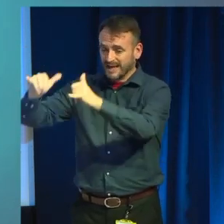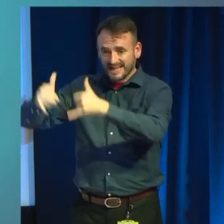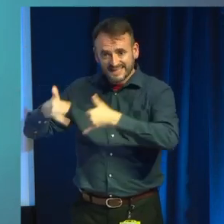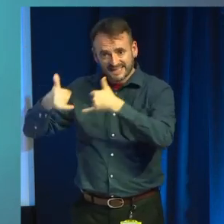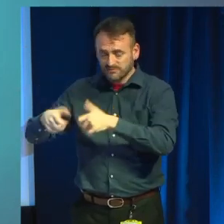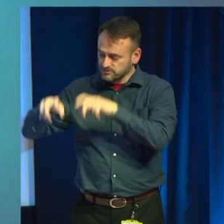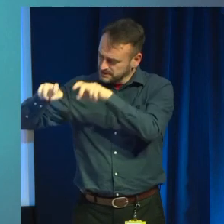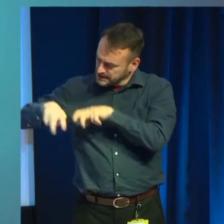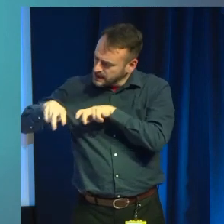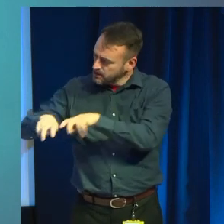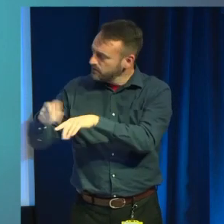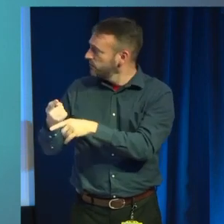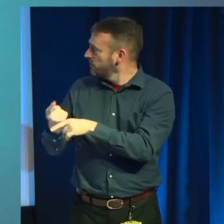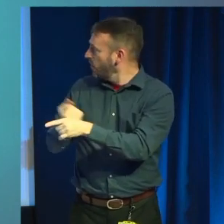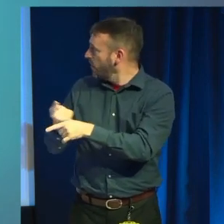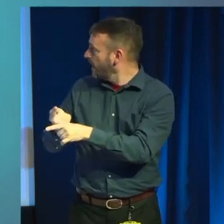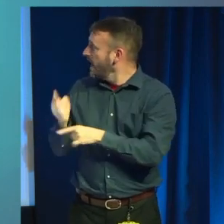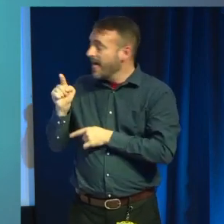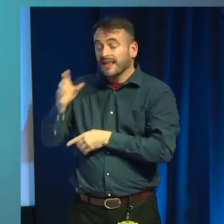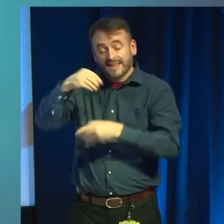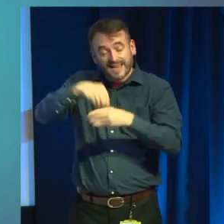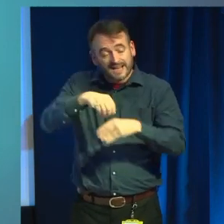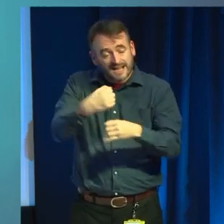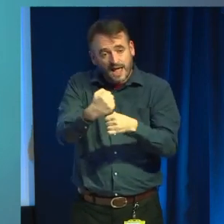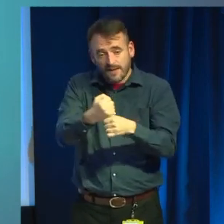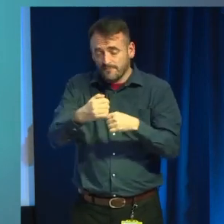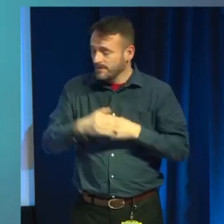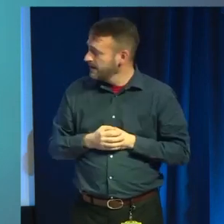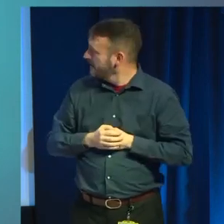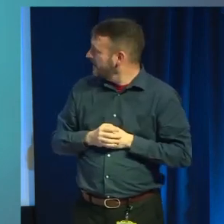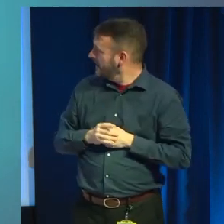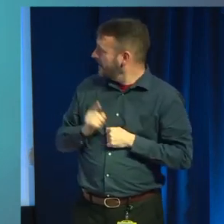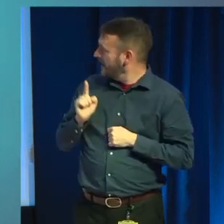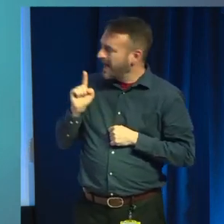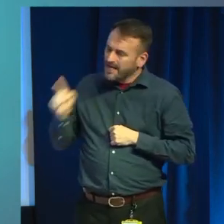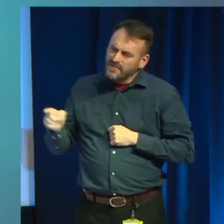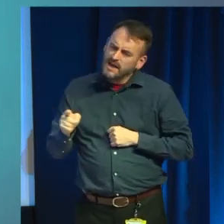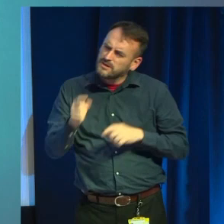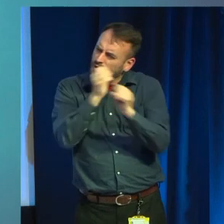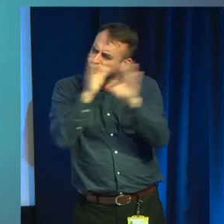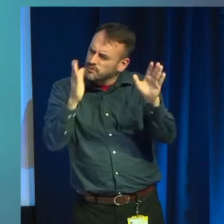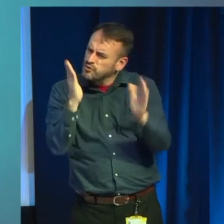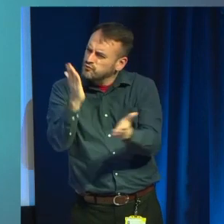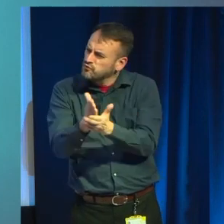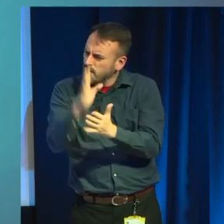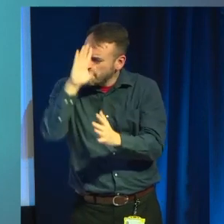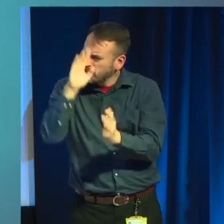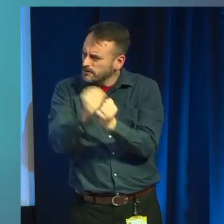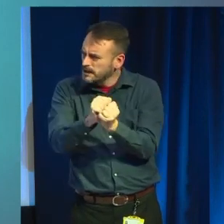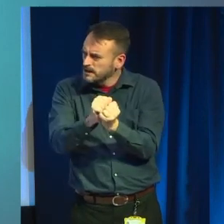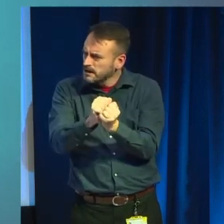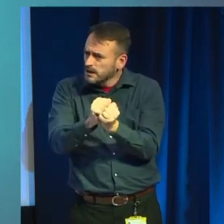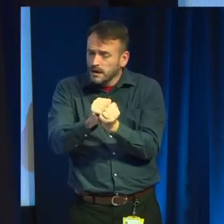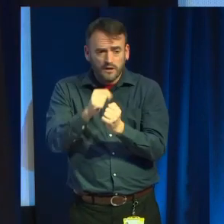interaction in the game. And finally, there is this concept of true memory. We as people have so many experiences throughout